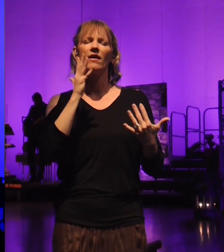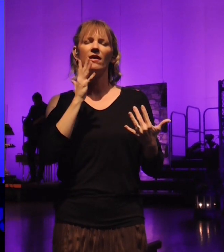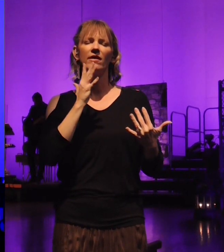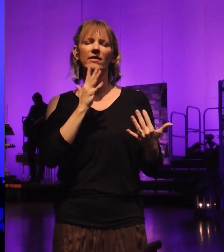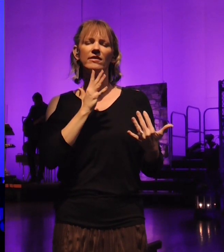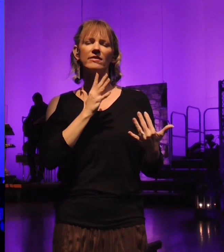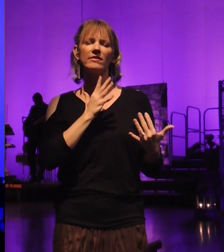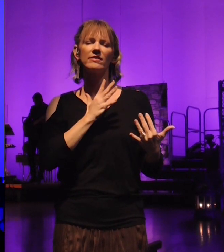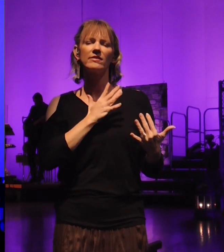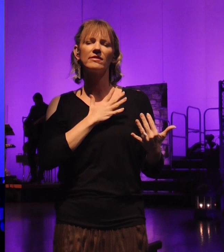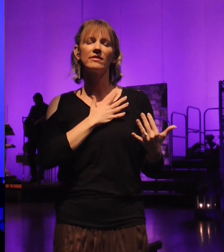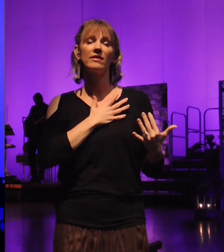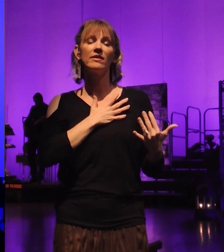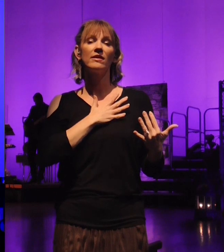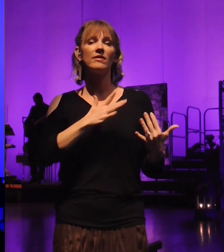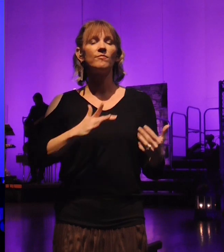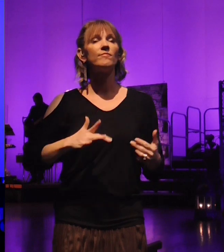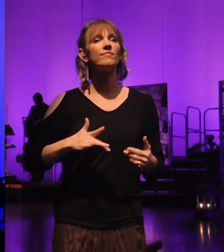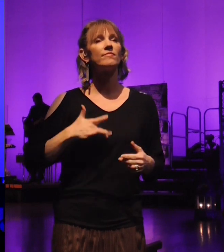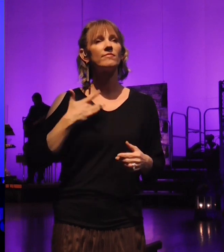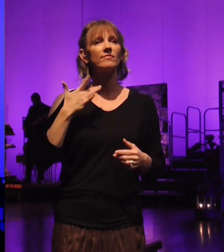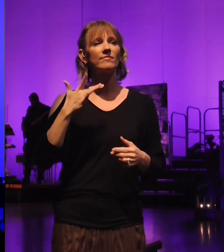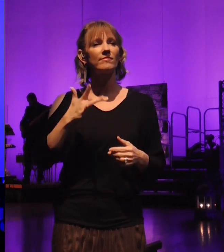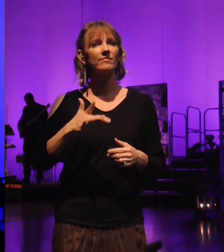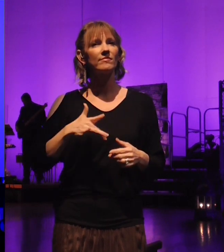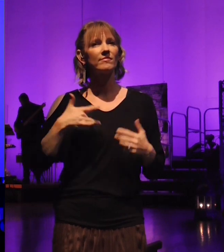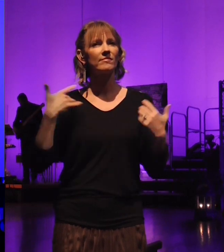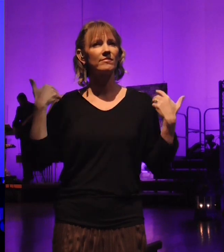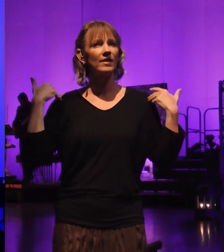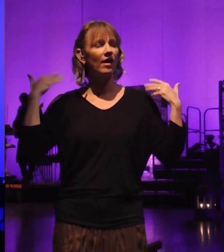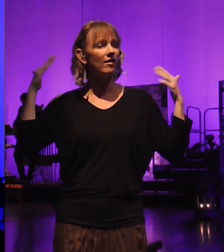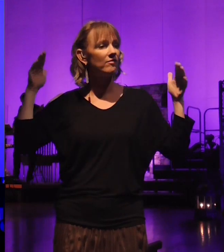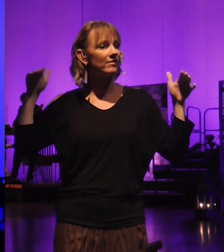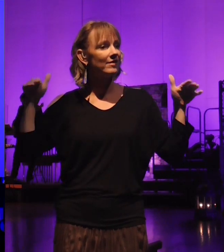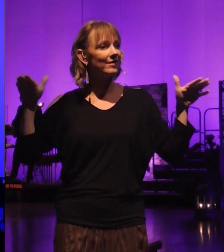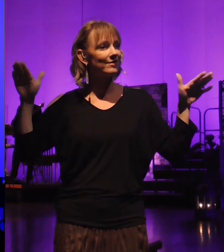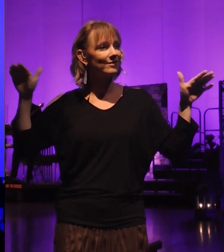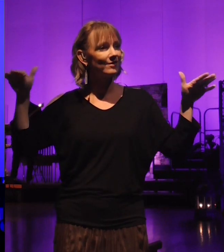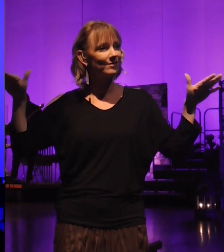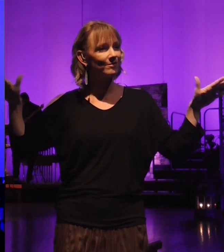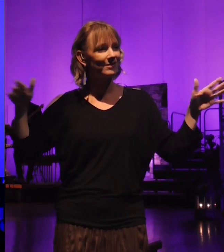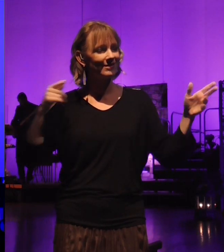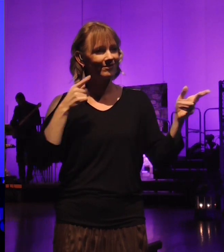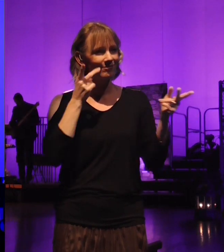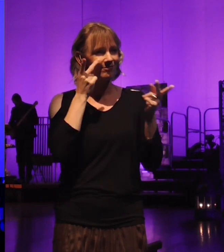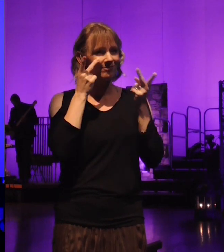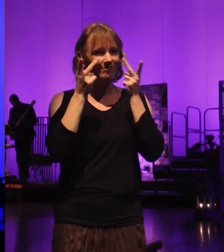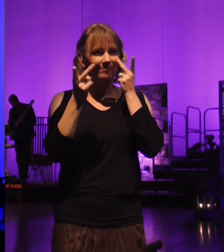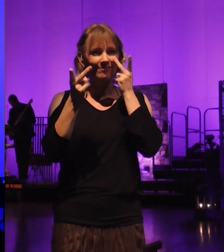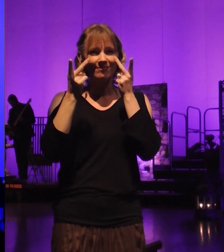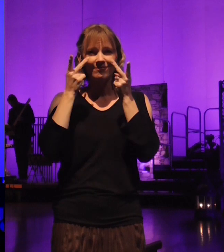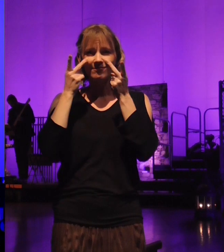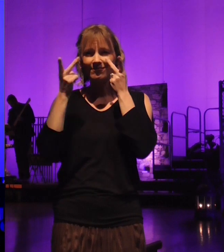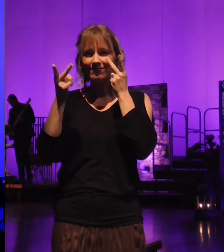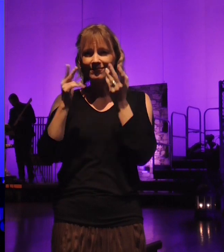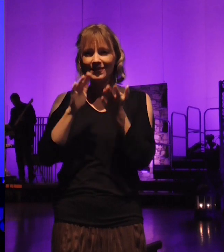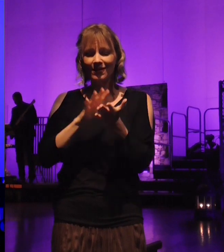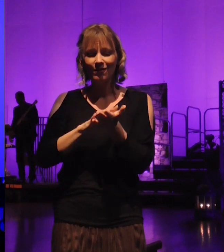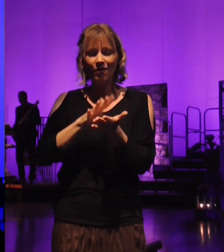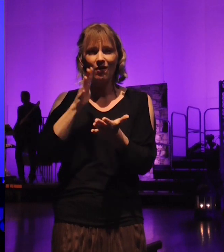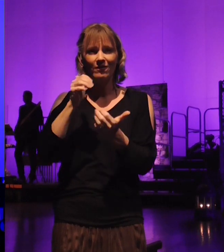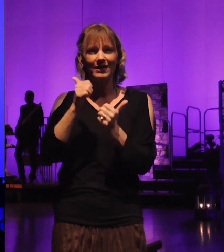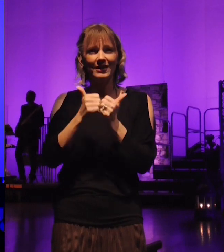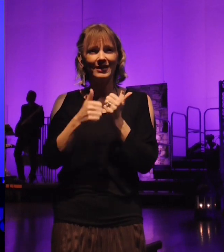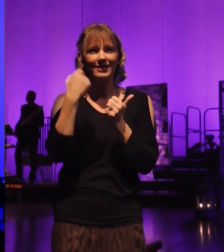grace. I can hear the brush of angel wings. I see glory on